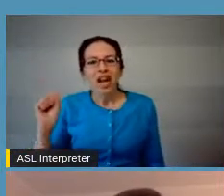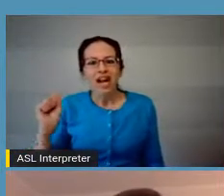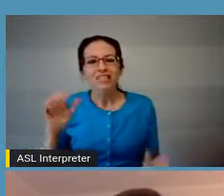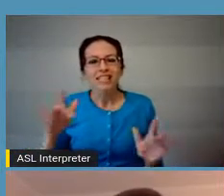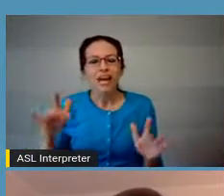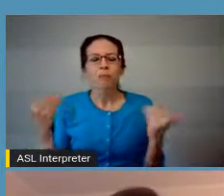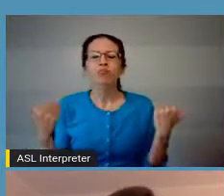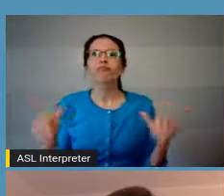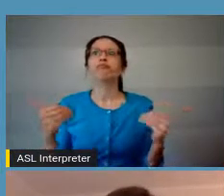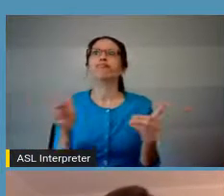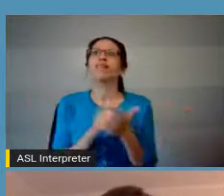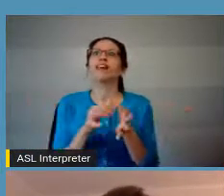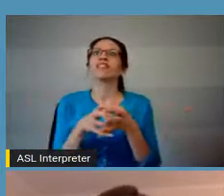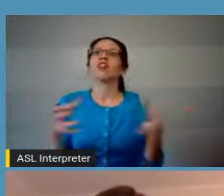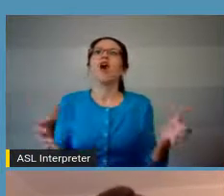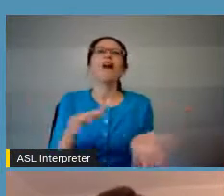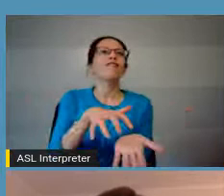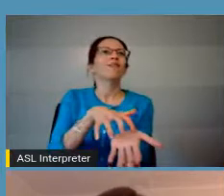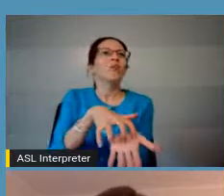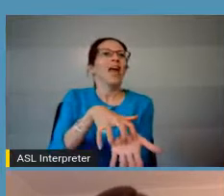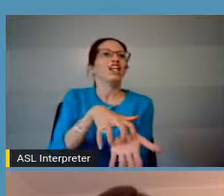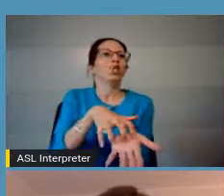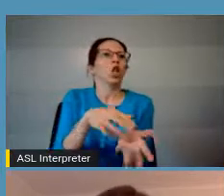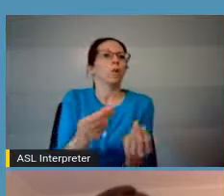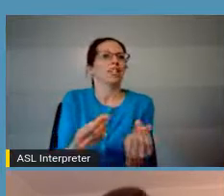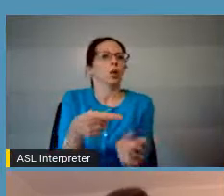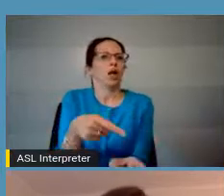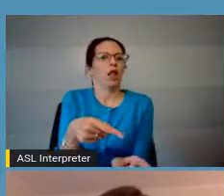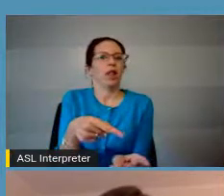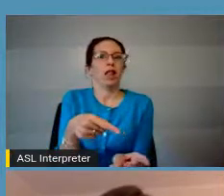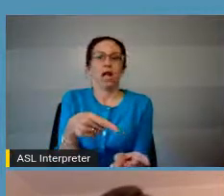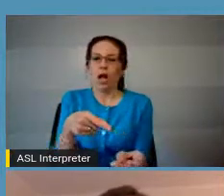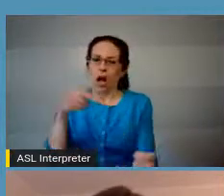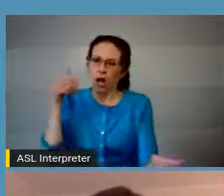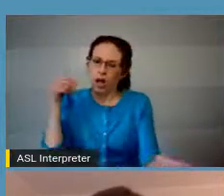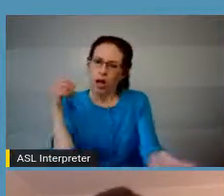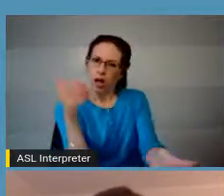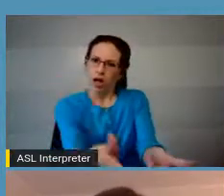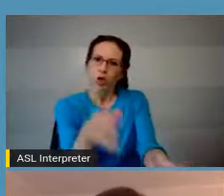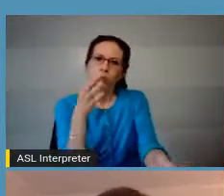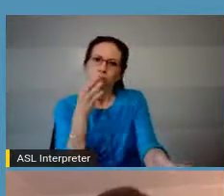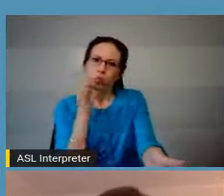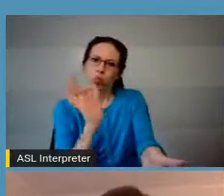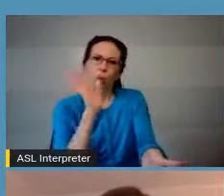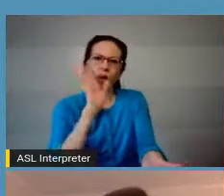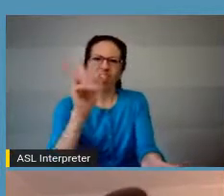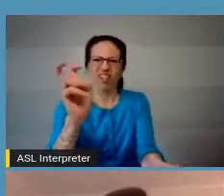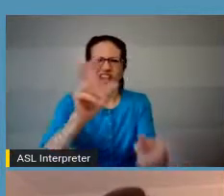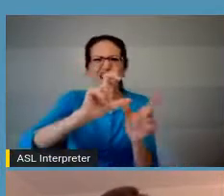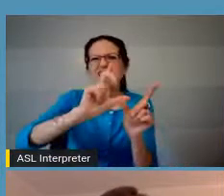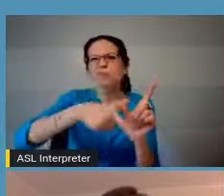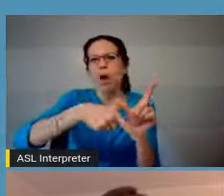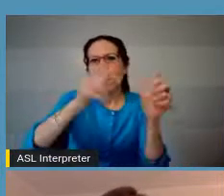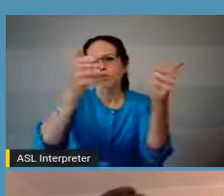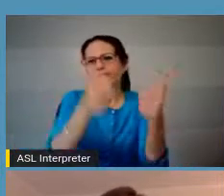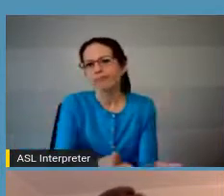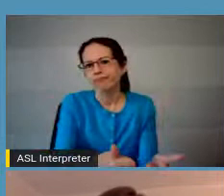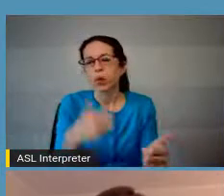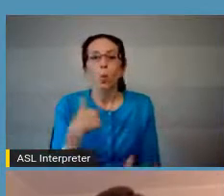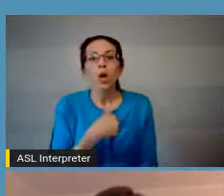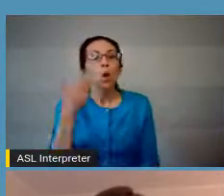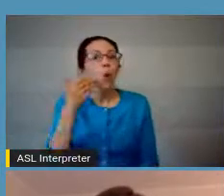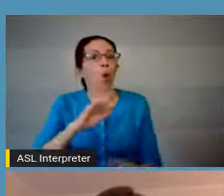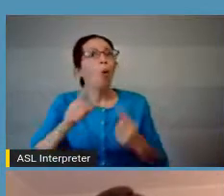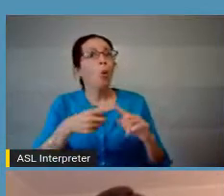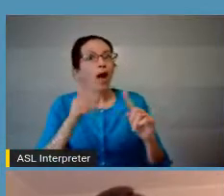lot of fragile material that has a rapidly approaching expiration date. We don't necessarily know exactly what the date is, but any